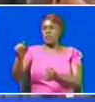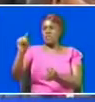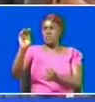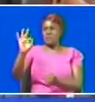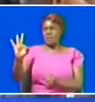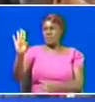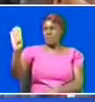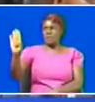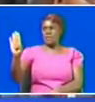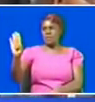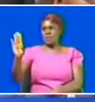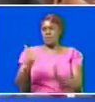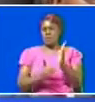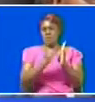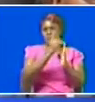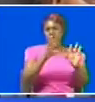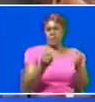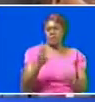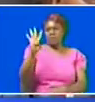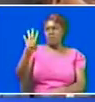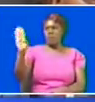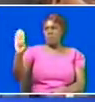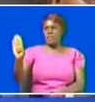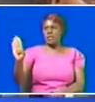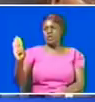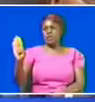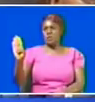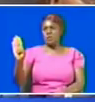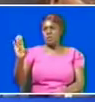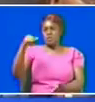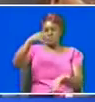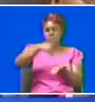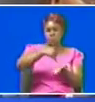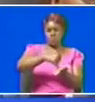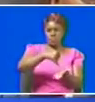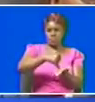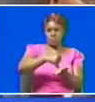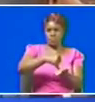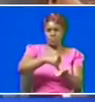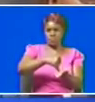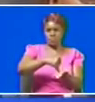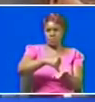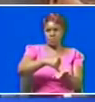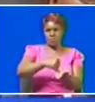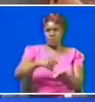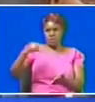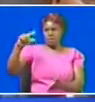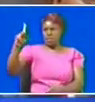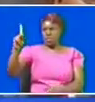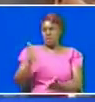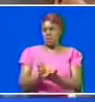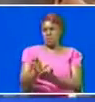billion, development expenditure 4 billion, which comprised of GK funding